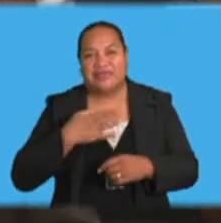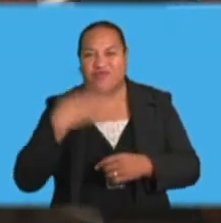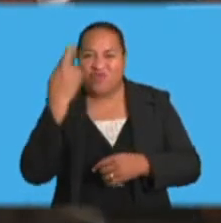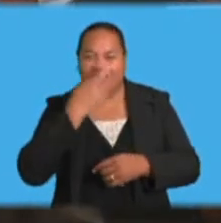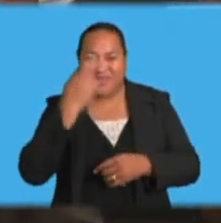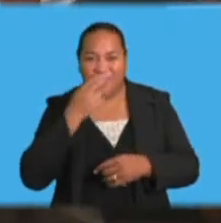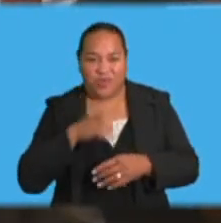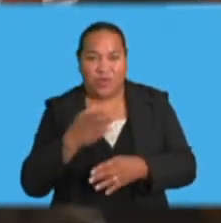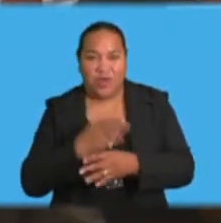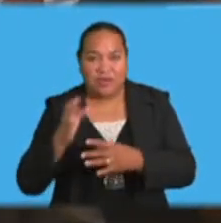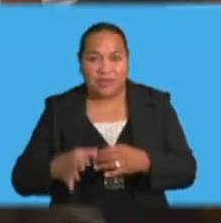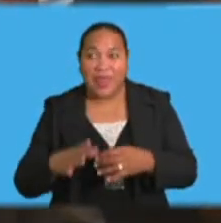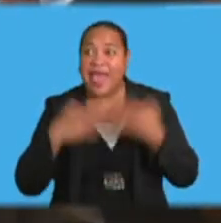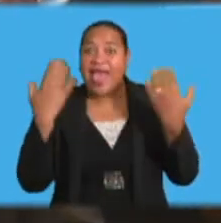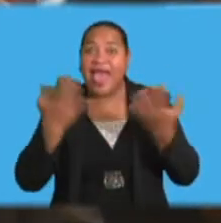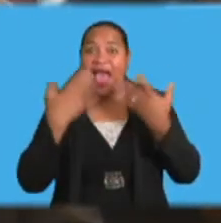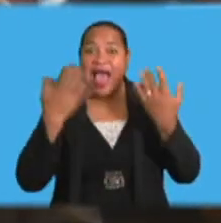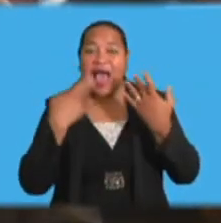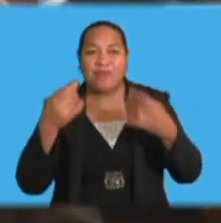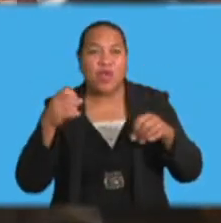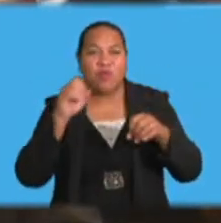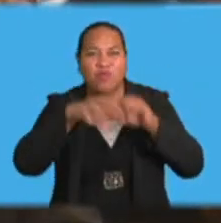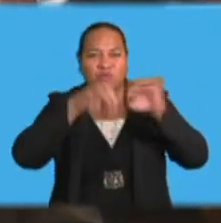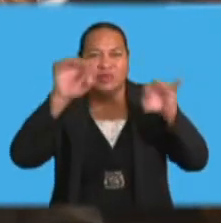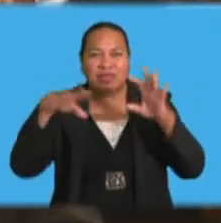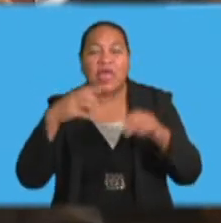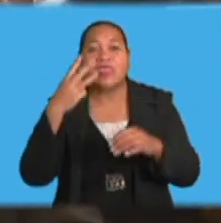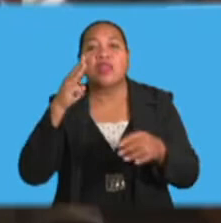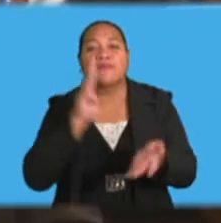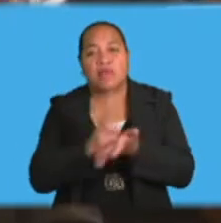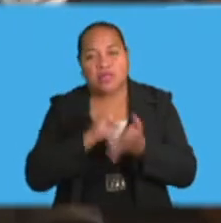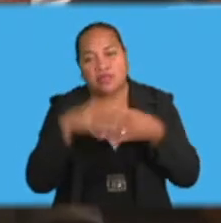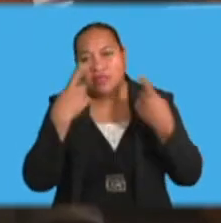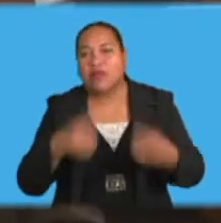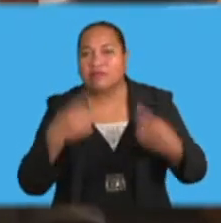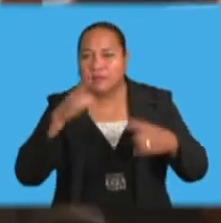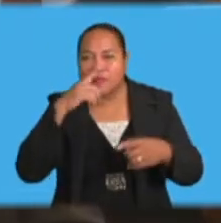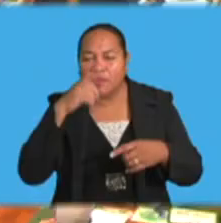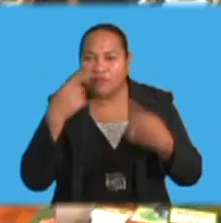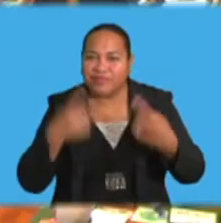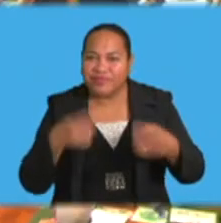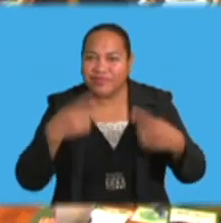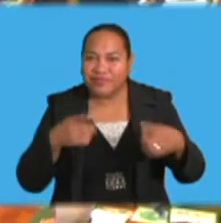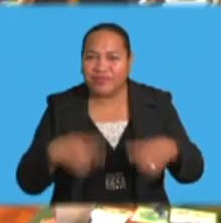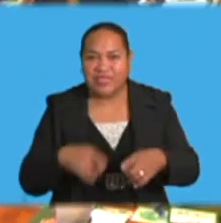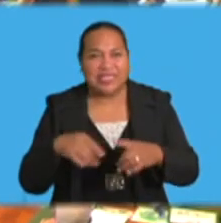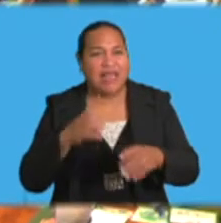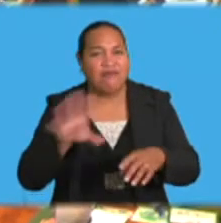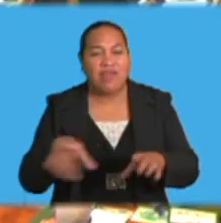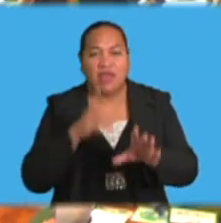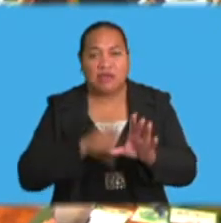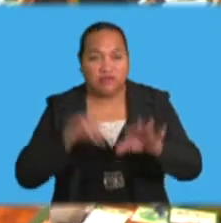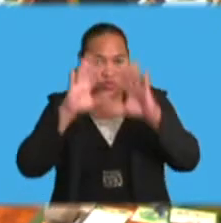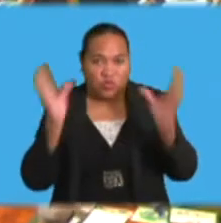that air pollution accounts for an estimated 3 million deaths each year. Rapid industrial development in a lot of countries has